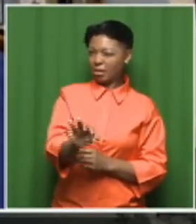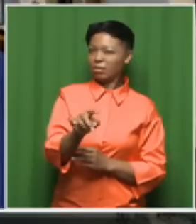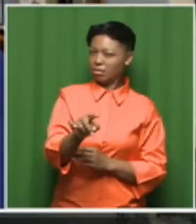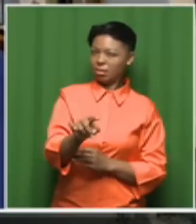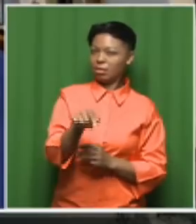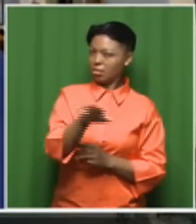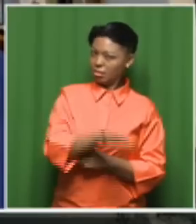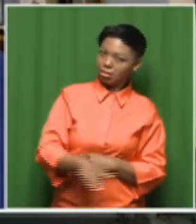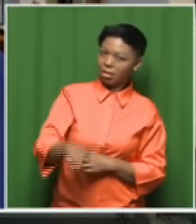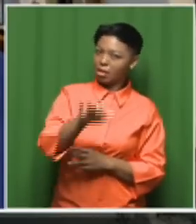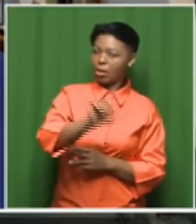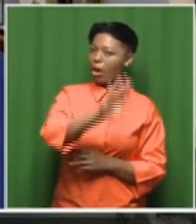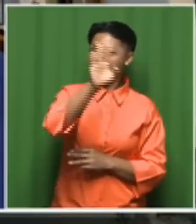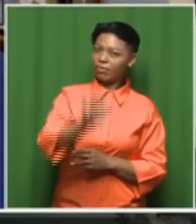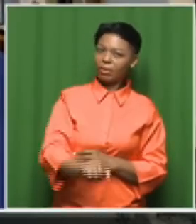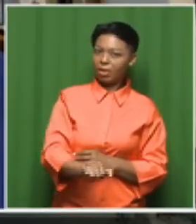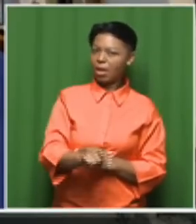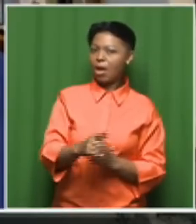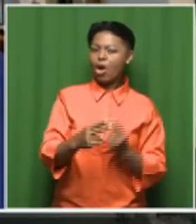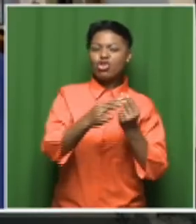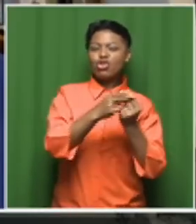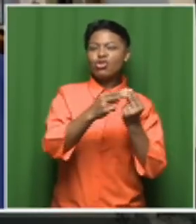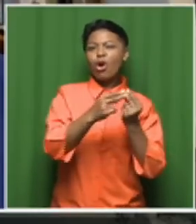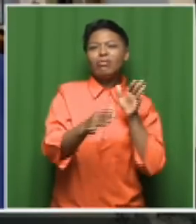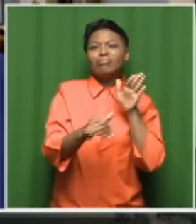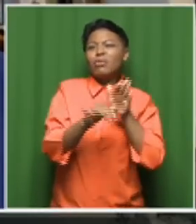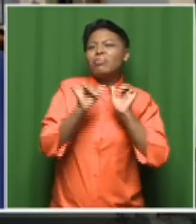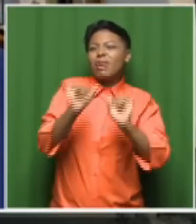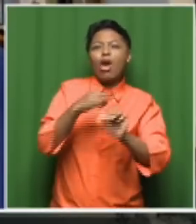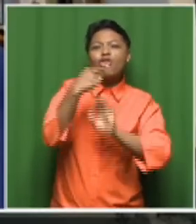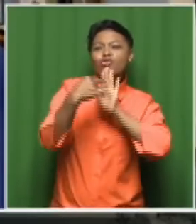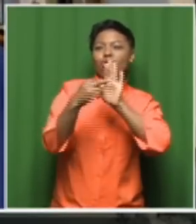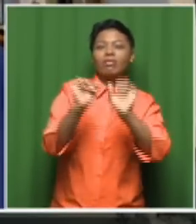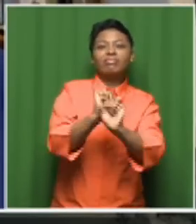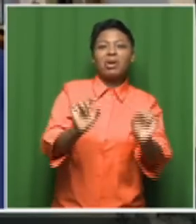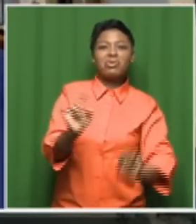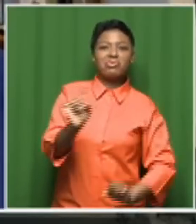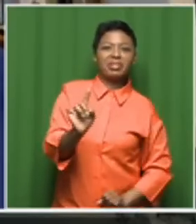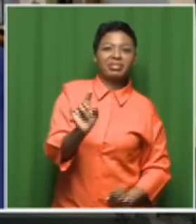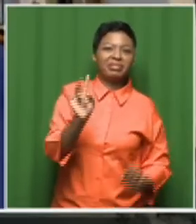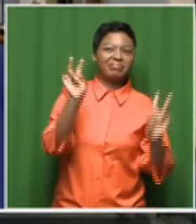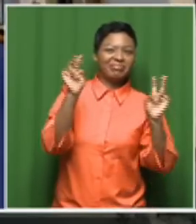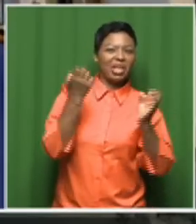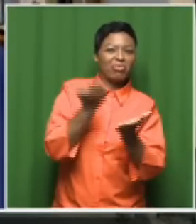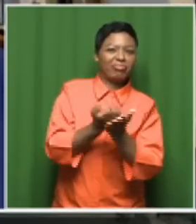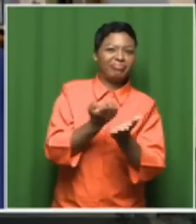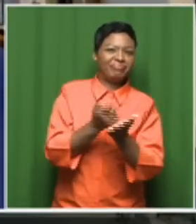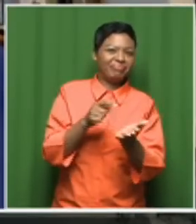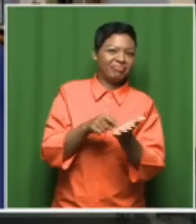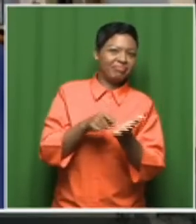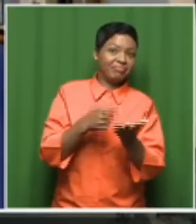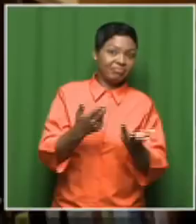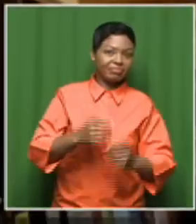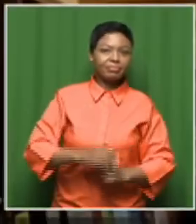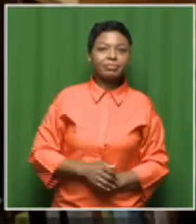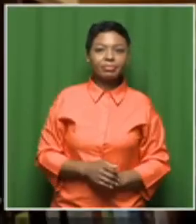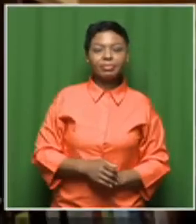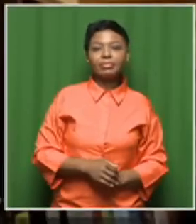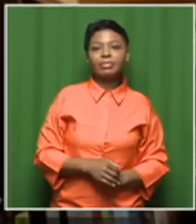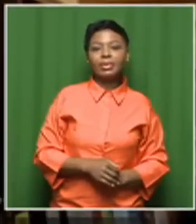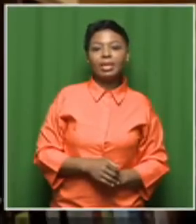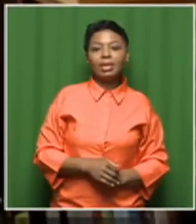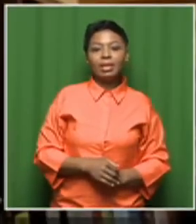Africa. What role do unions play in this 21st century economy? Well, 32% is, let's face